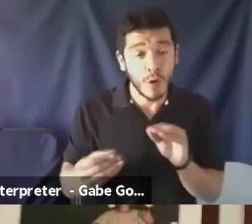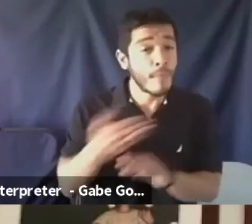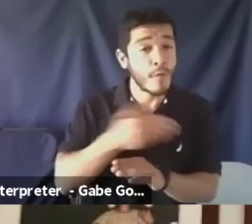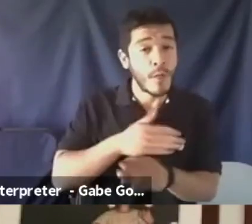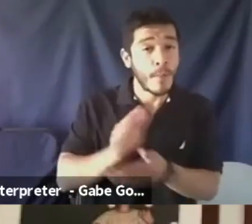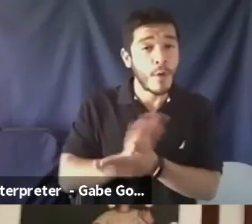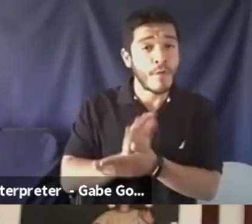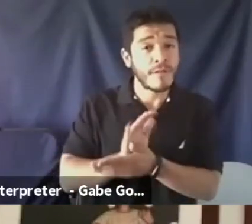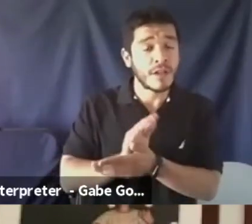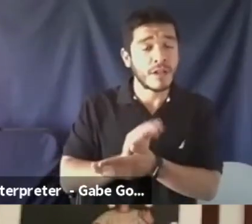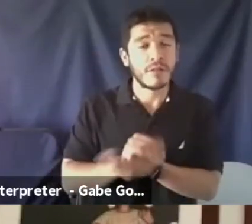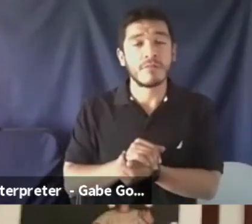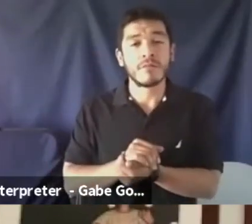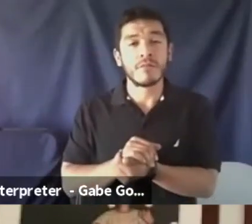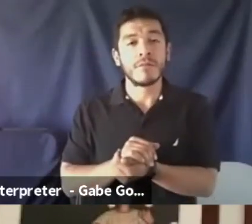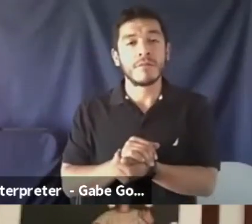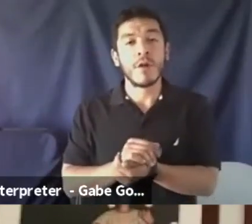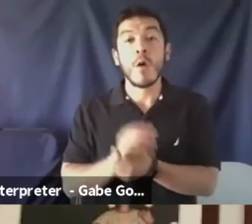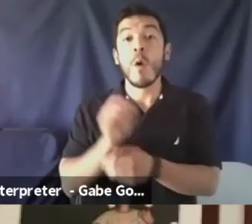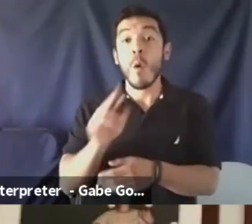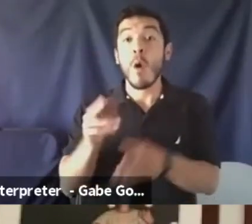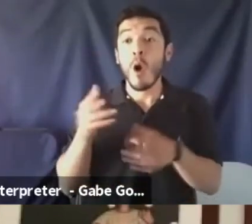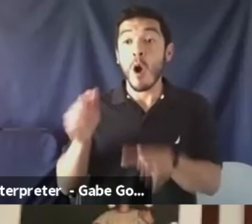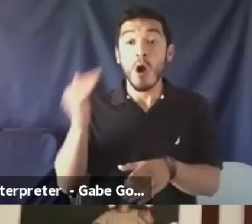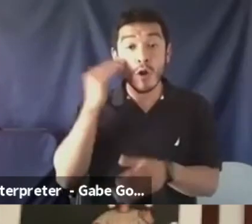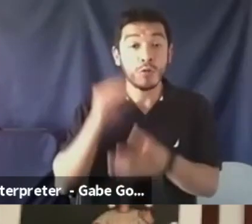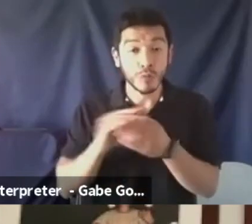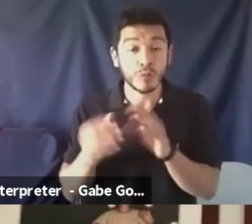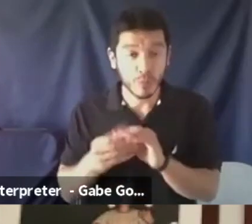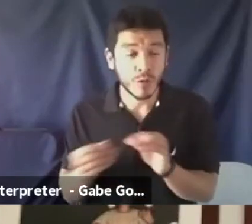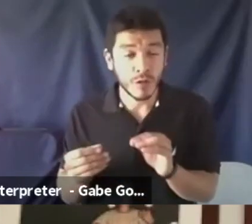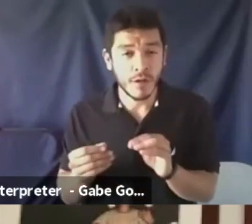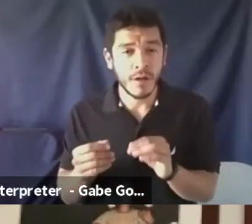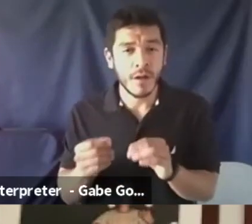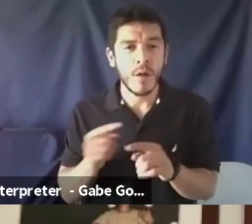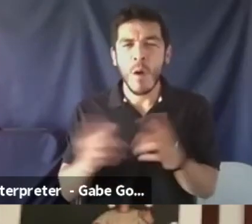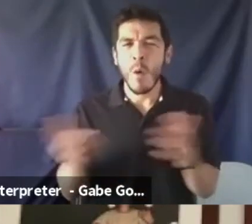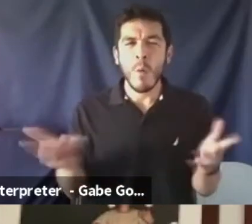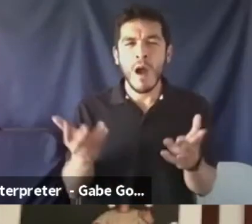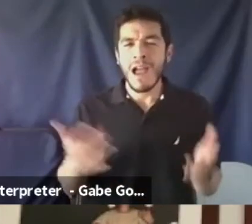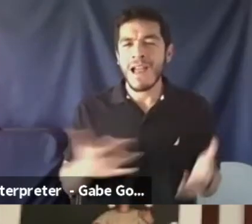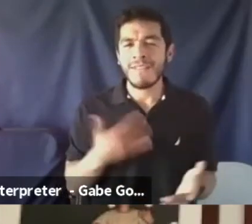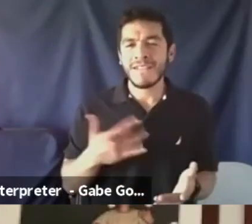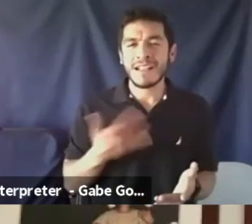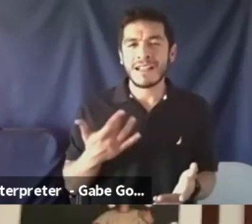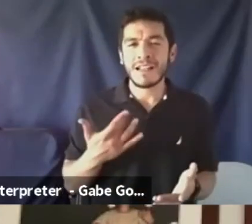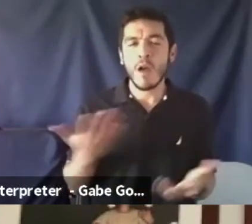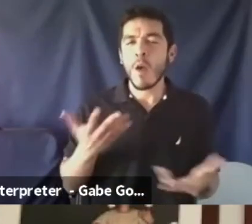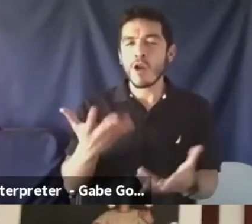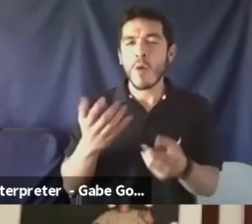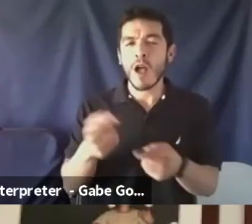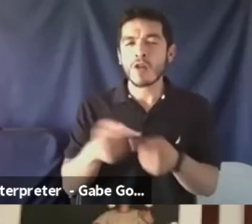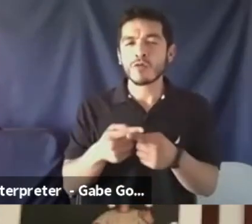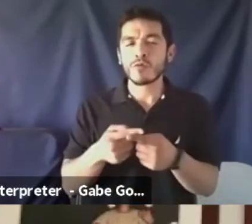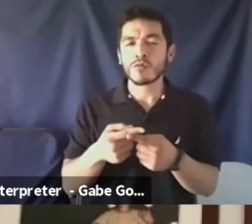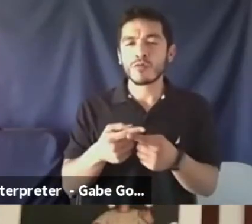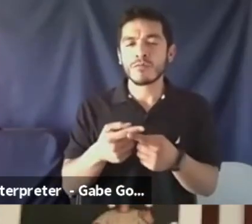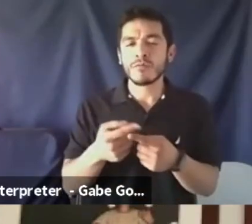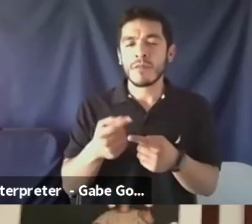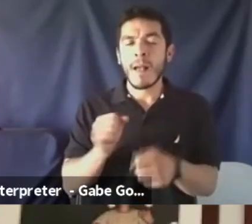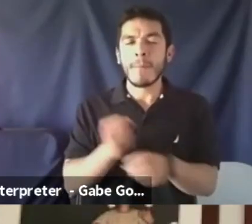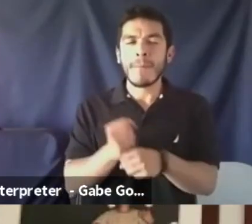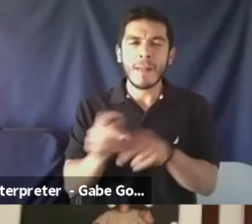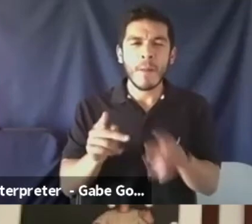or people who did know the story, like what do you want to linger in terms of the